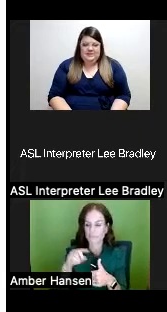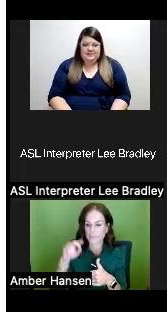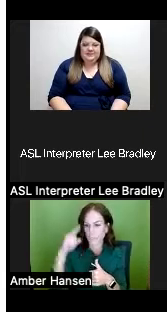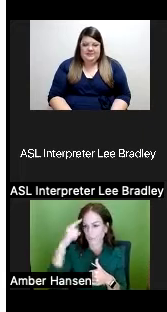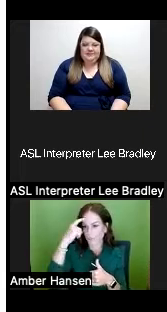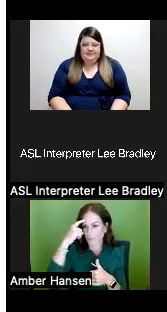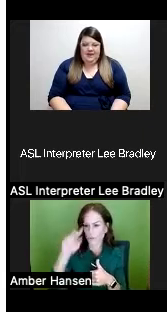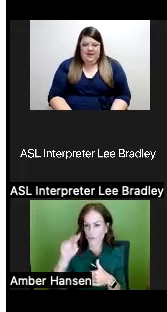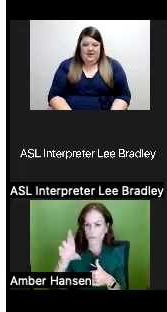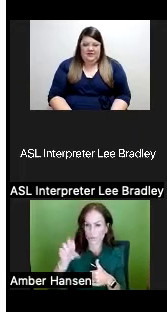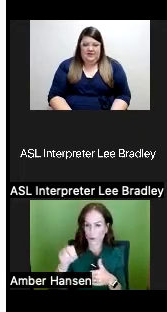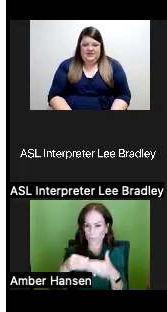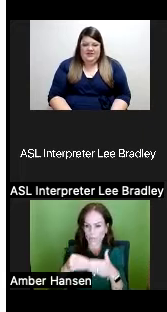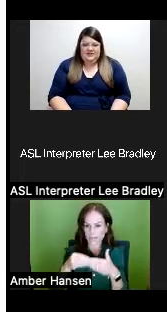development.